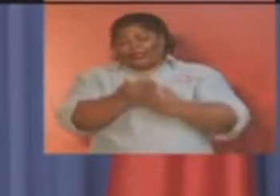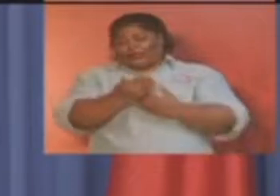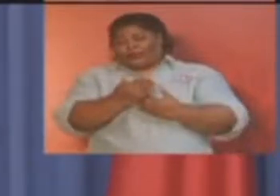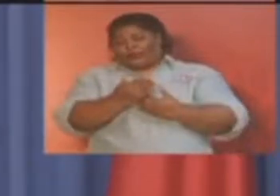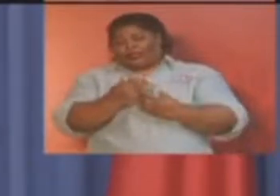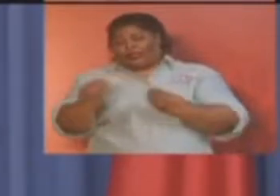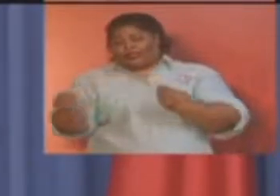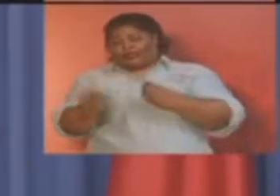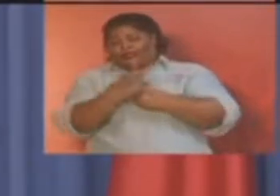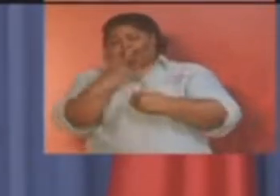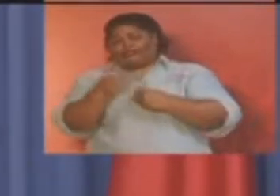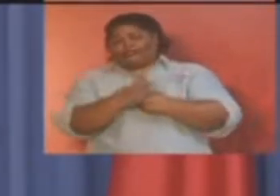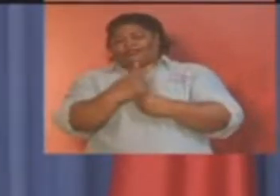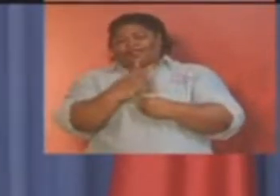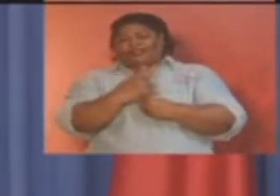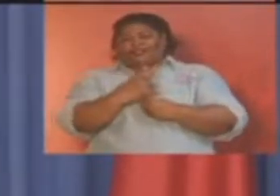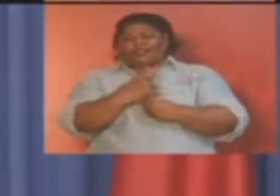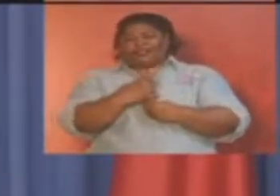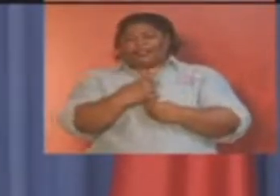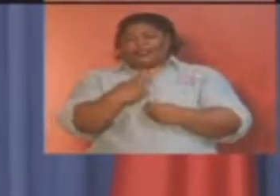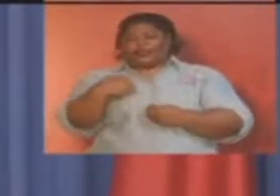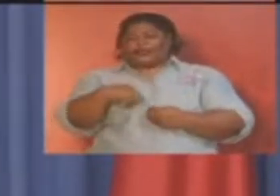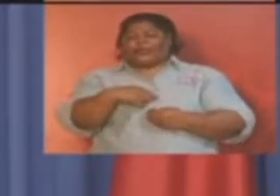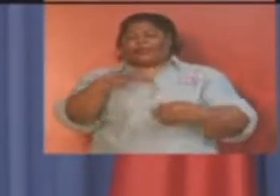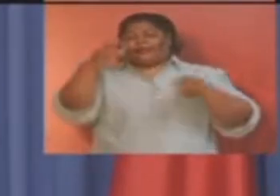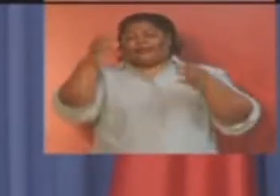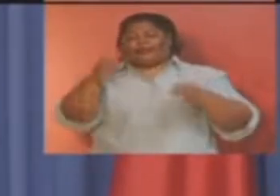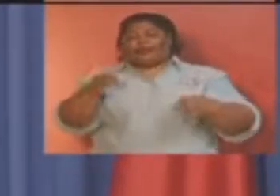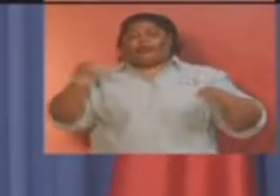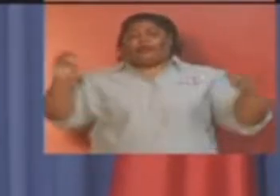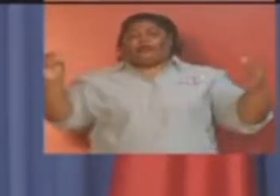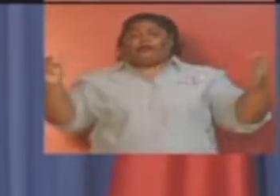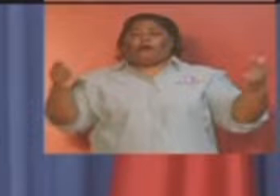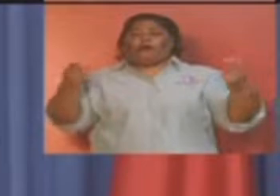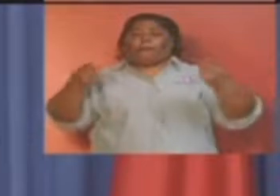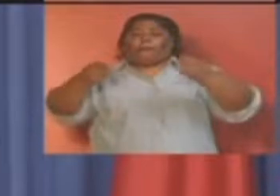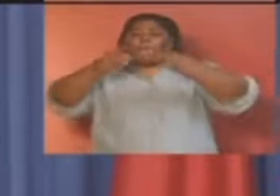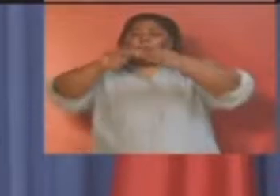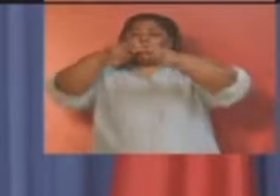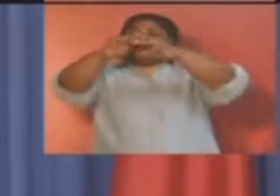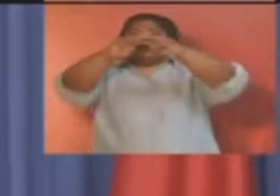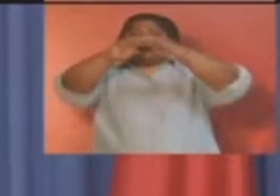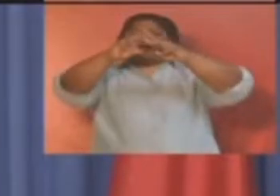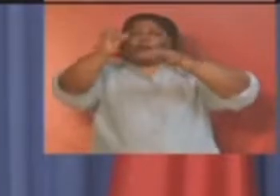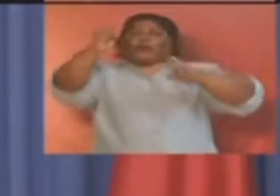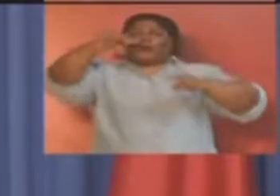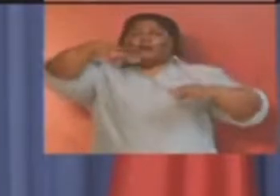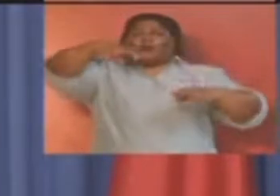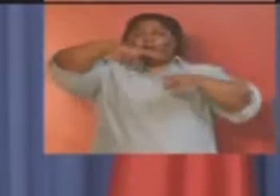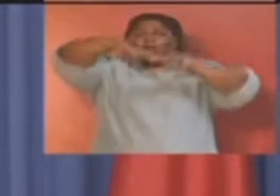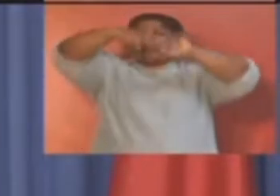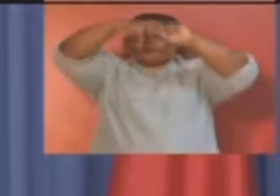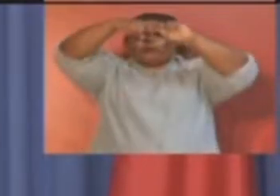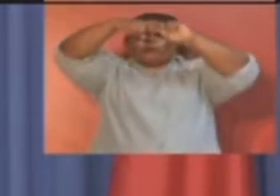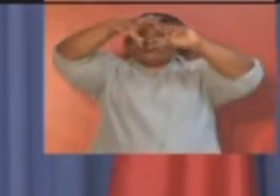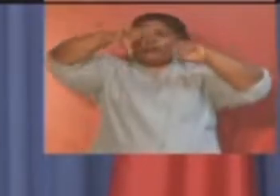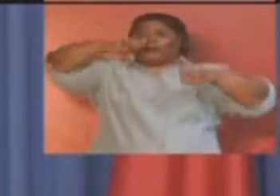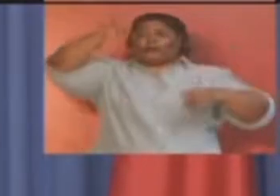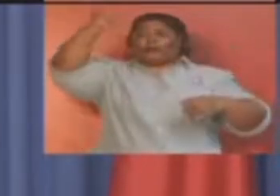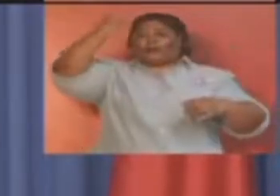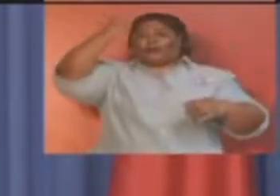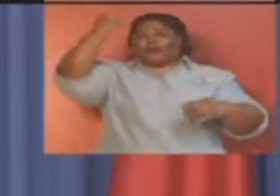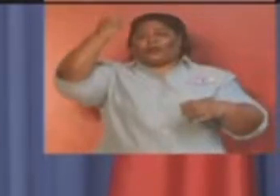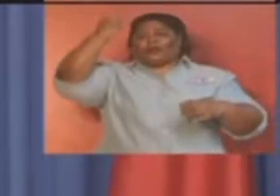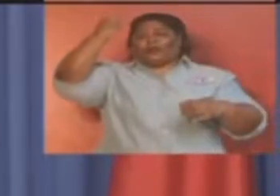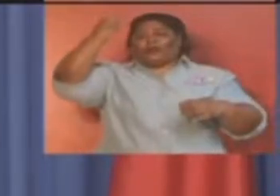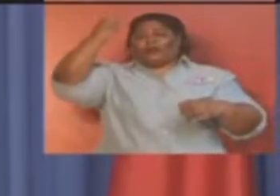by our health personnel. All construction is to cease until the 23rd of May.